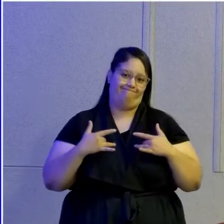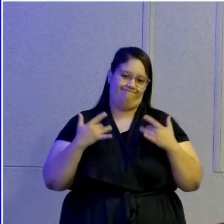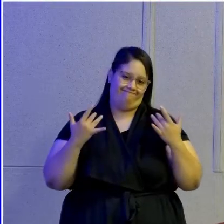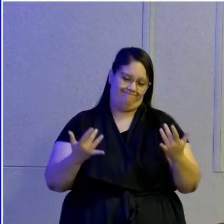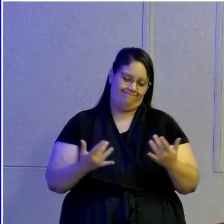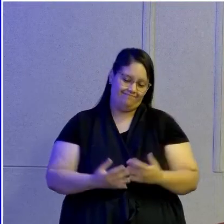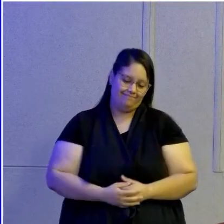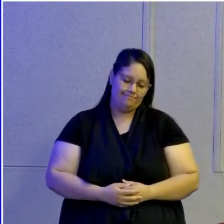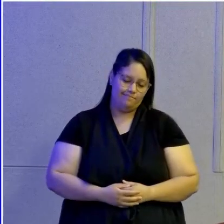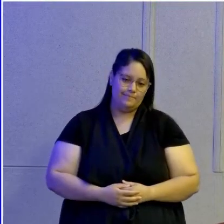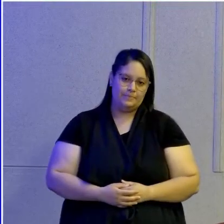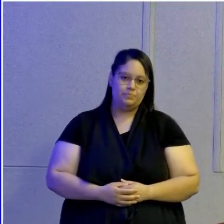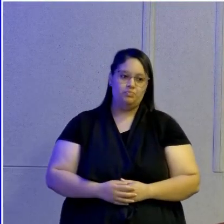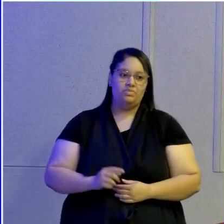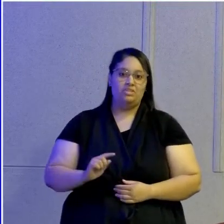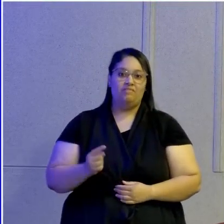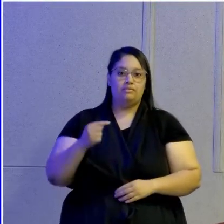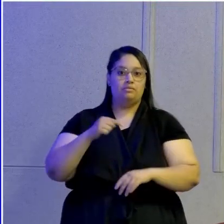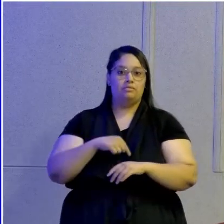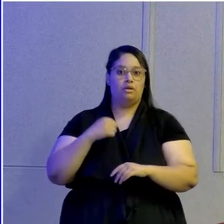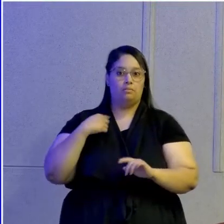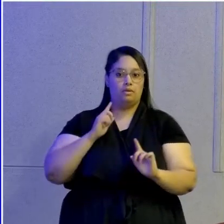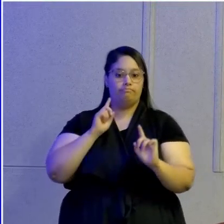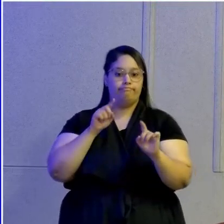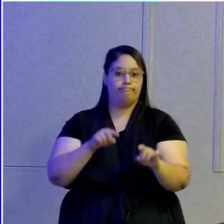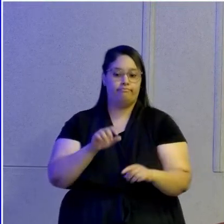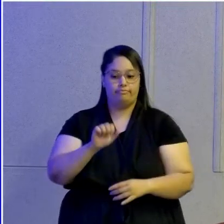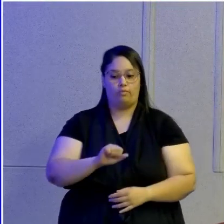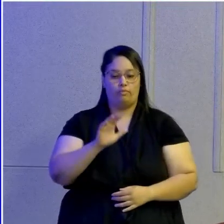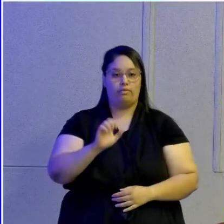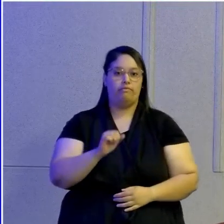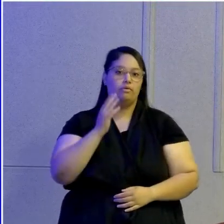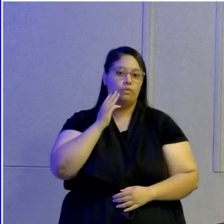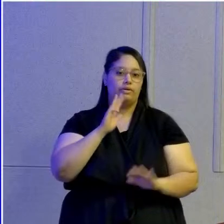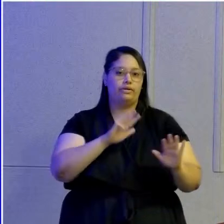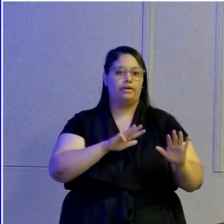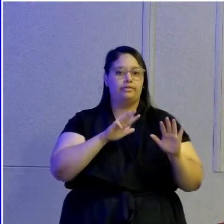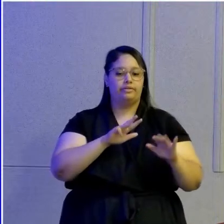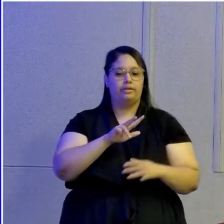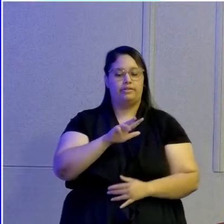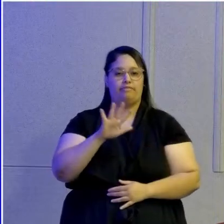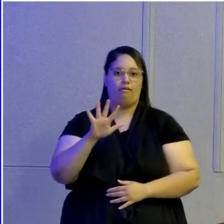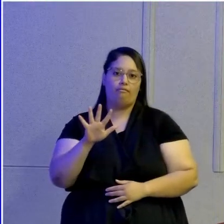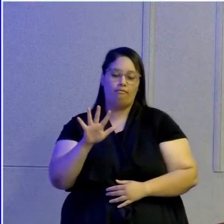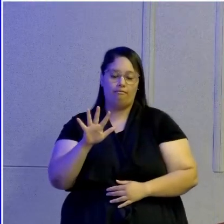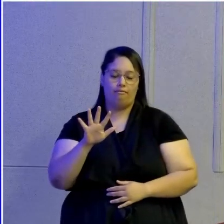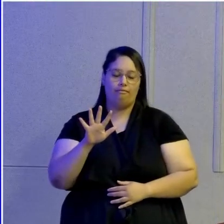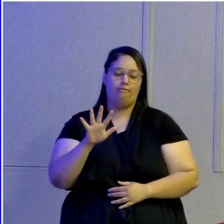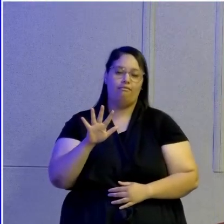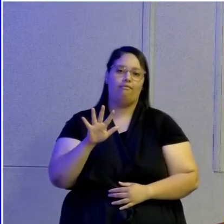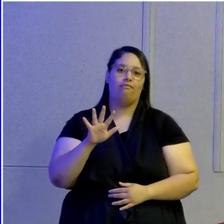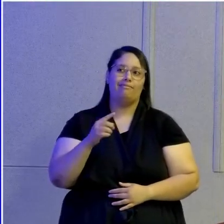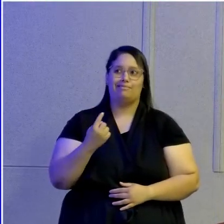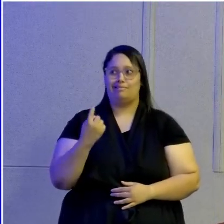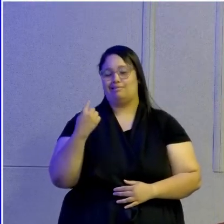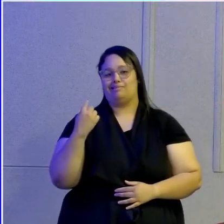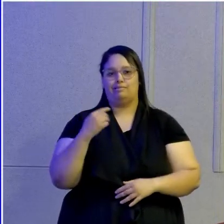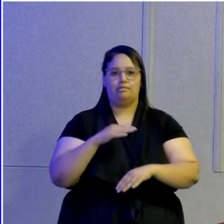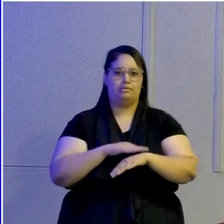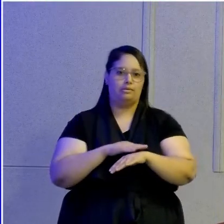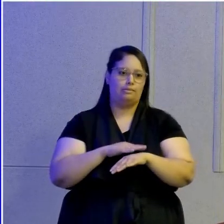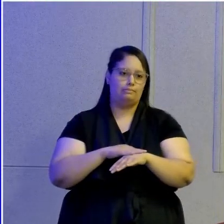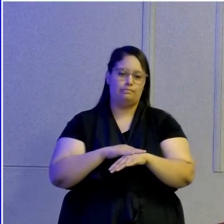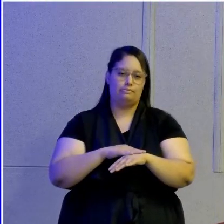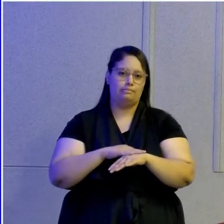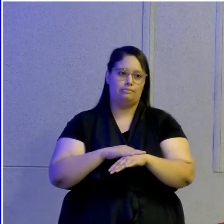I should say that the first time I came to South Africa was in 1985. And at that time,